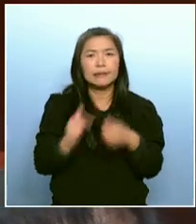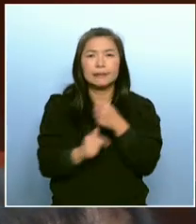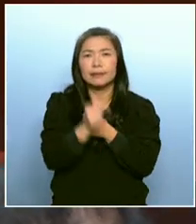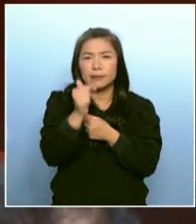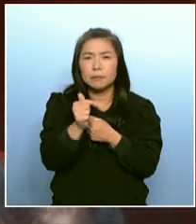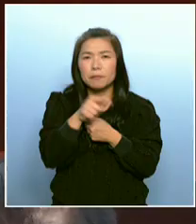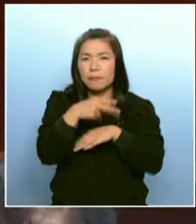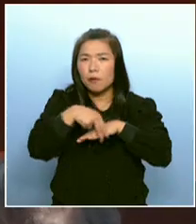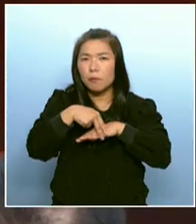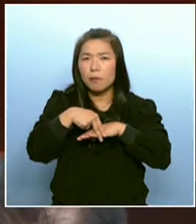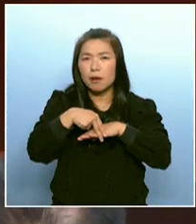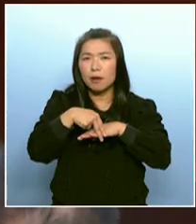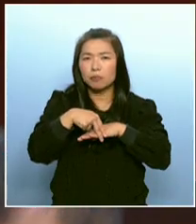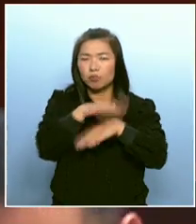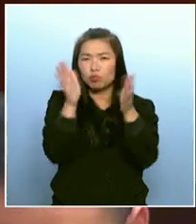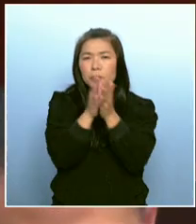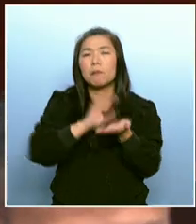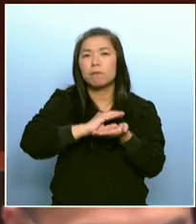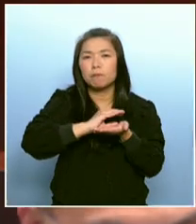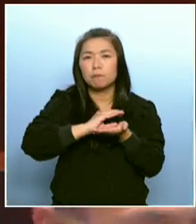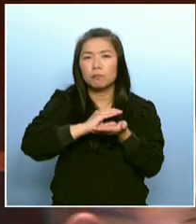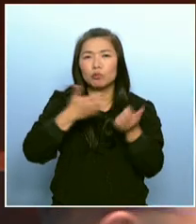This CDF, after review,